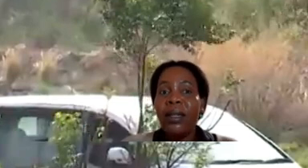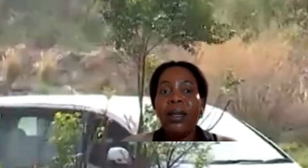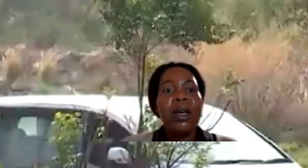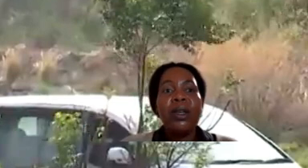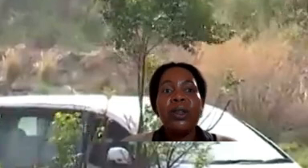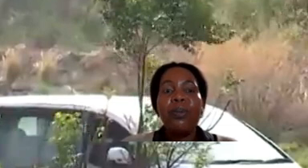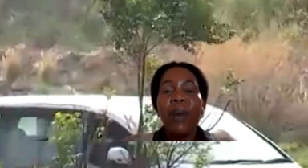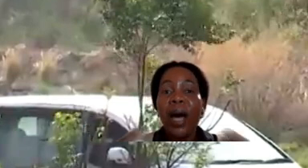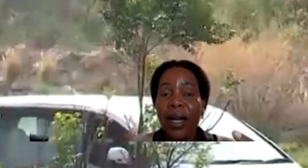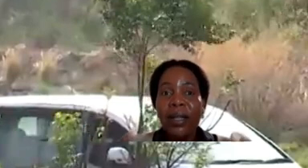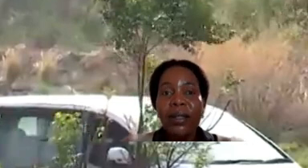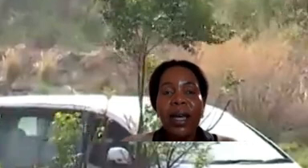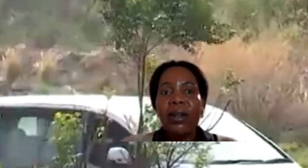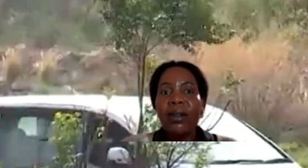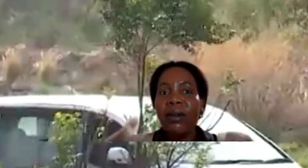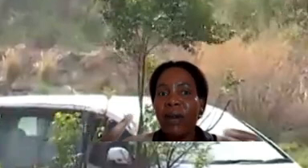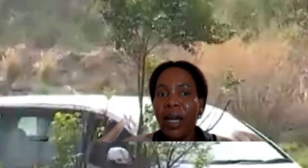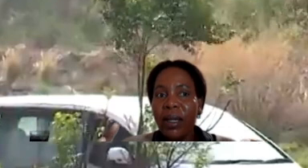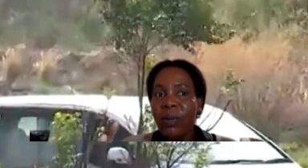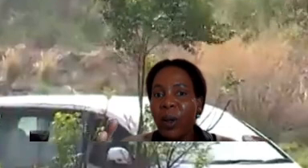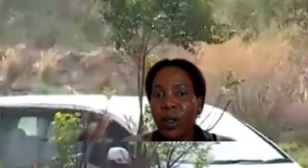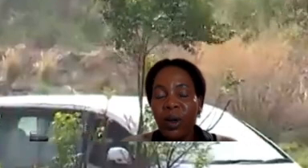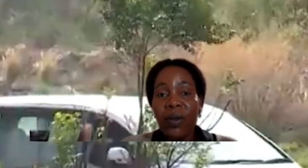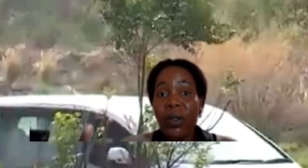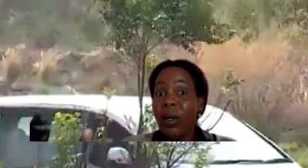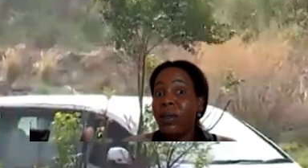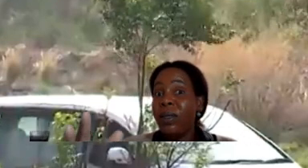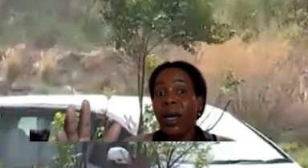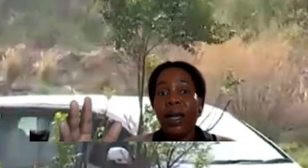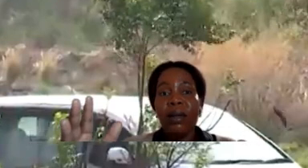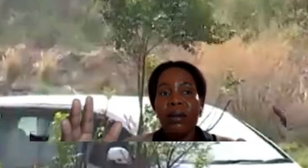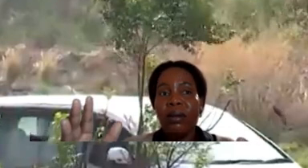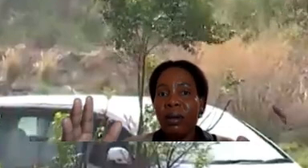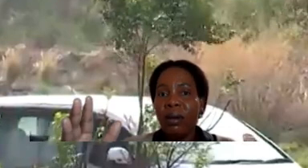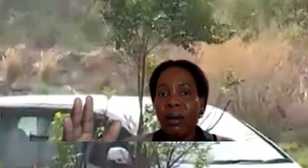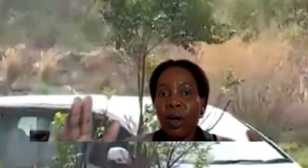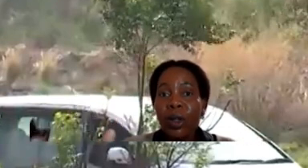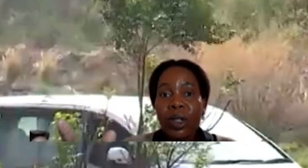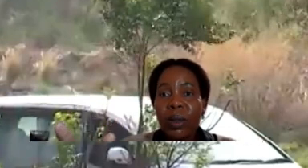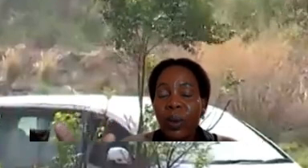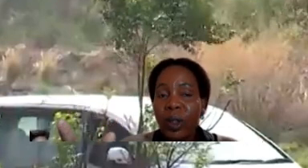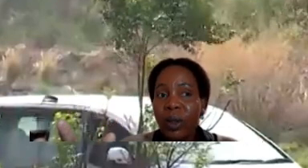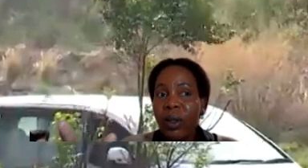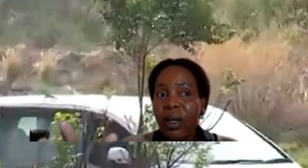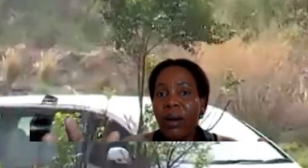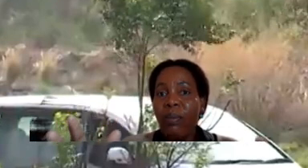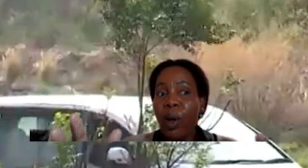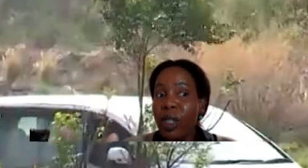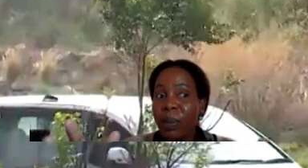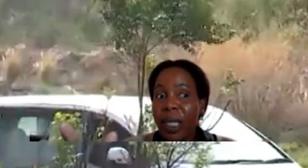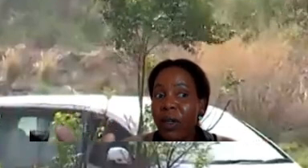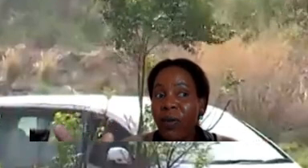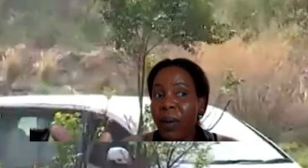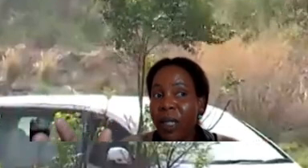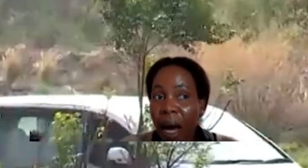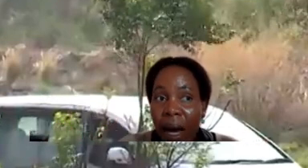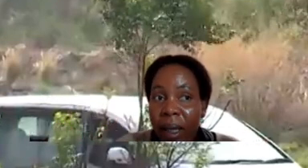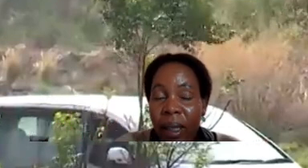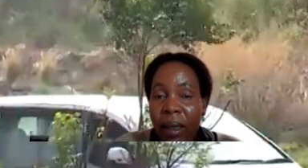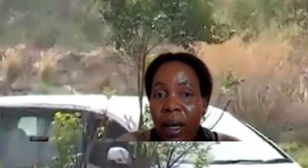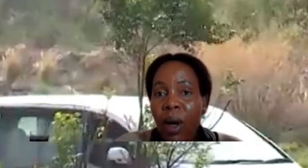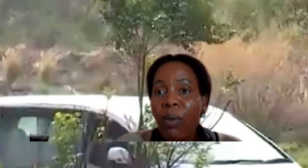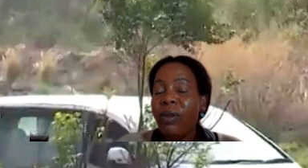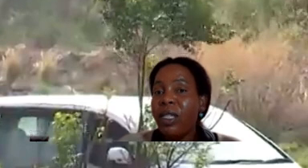inside. Your brightest and the greatest police officers and soldiers will possibility of them